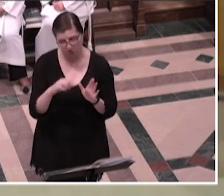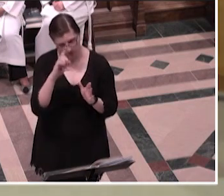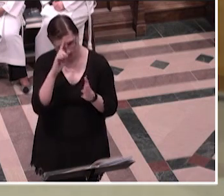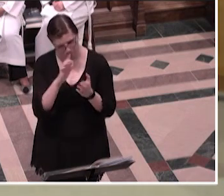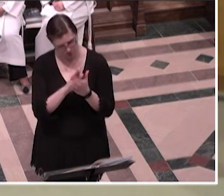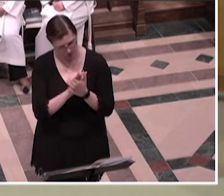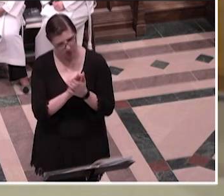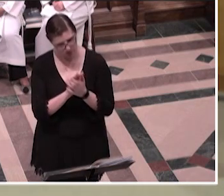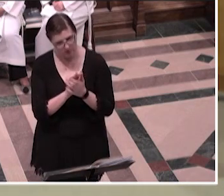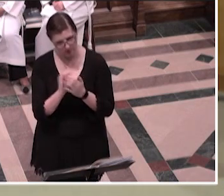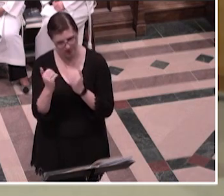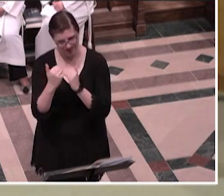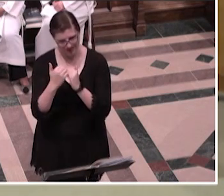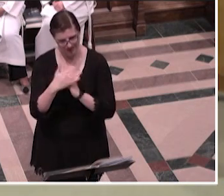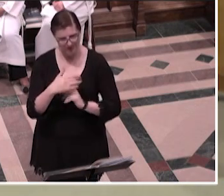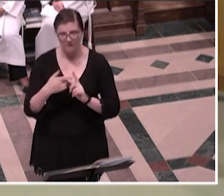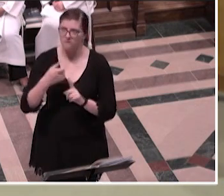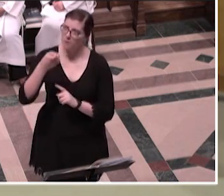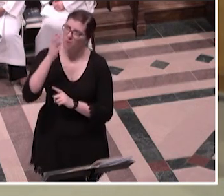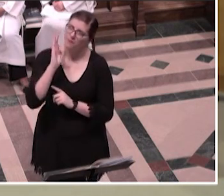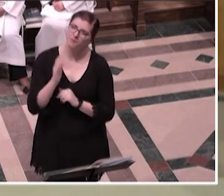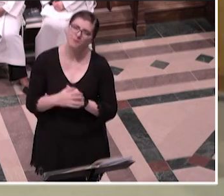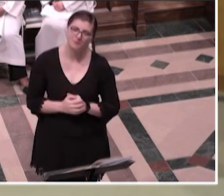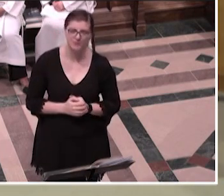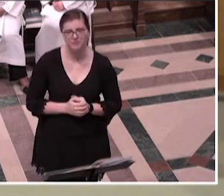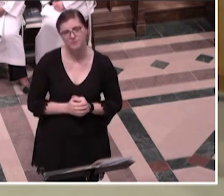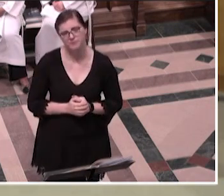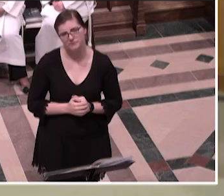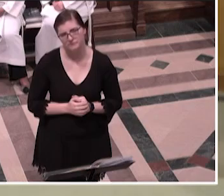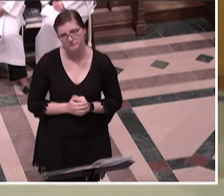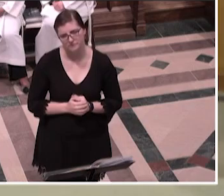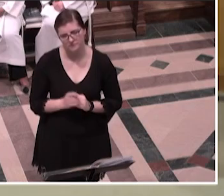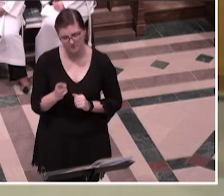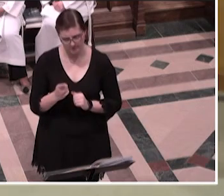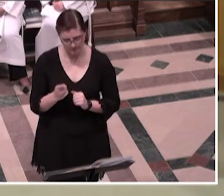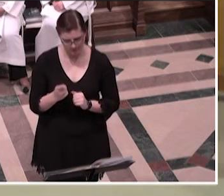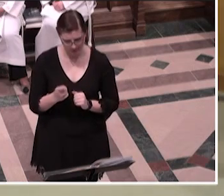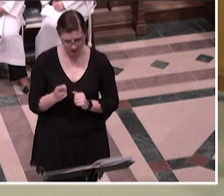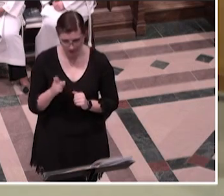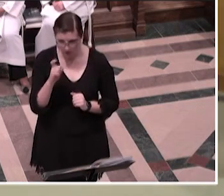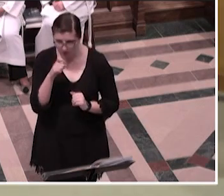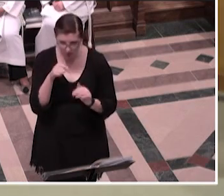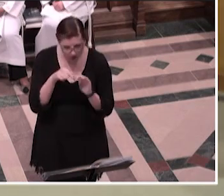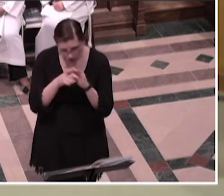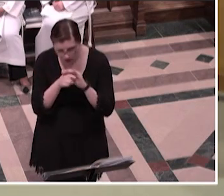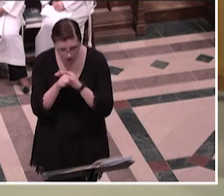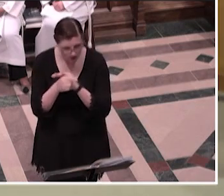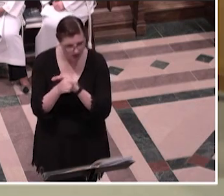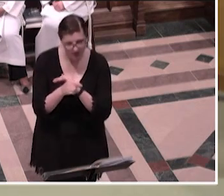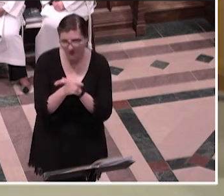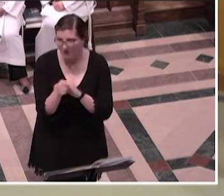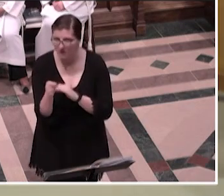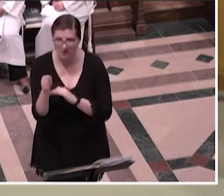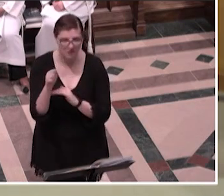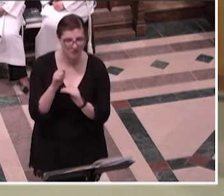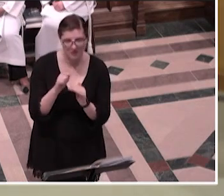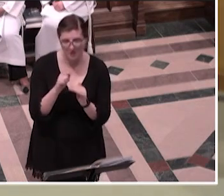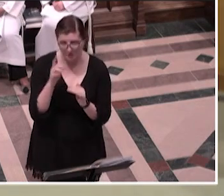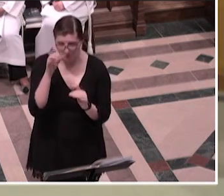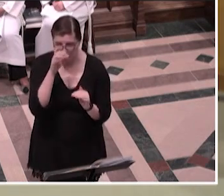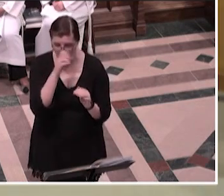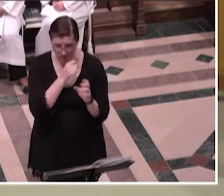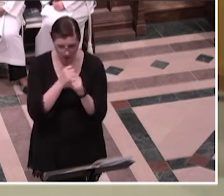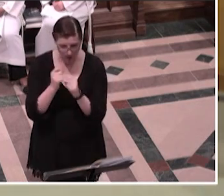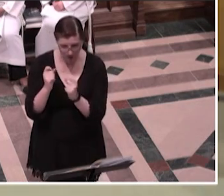believes to be sent from God. Is he having to skulk around in clandestine encounters because he is